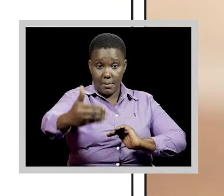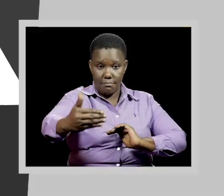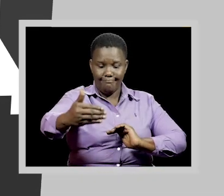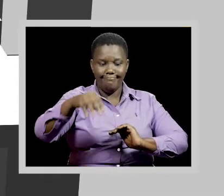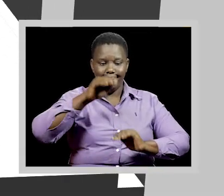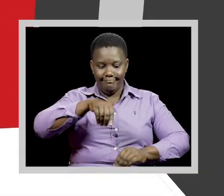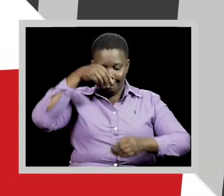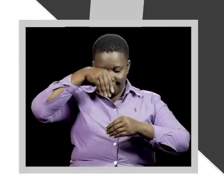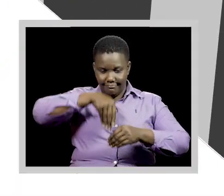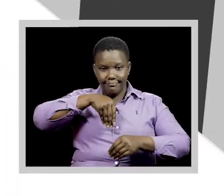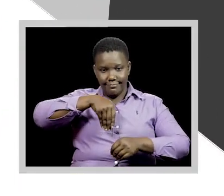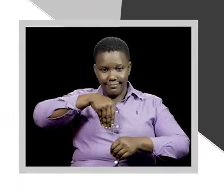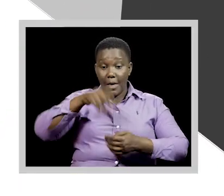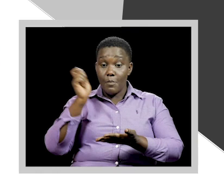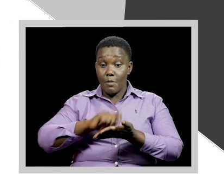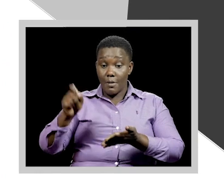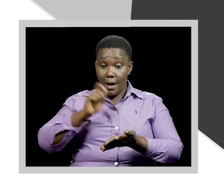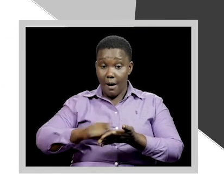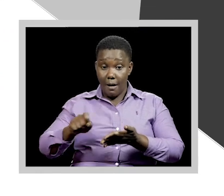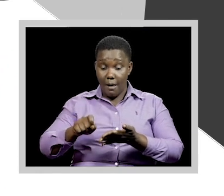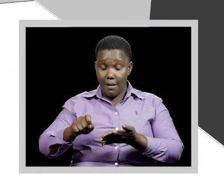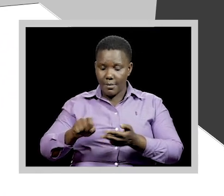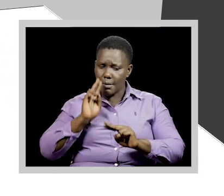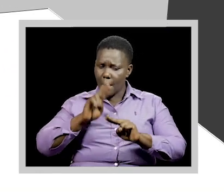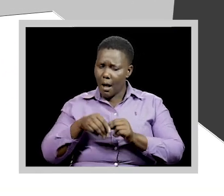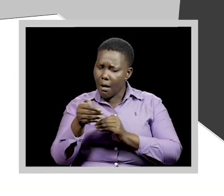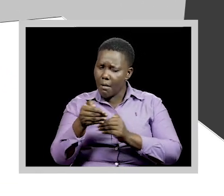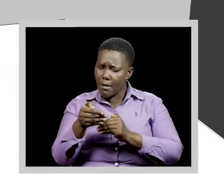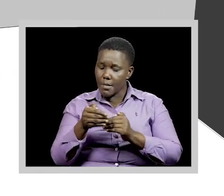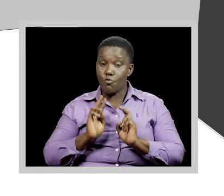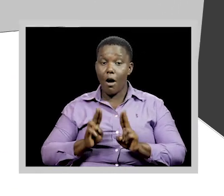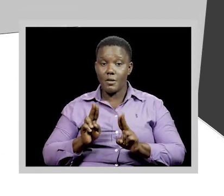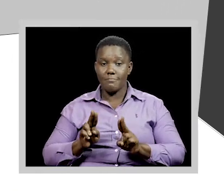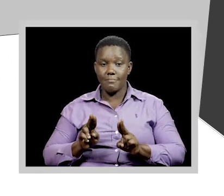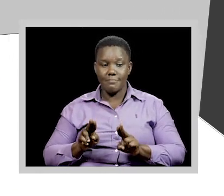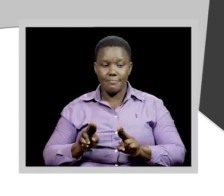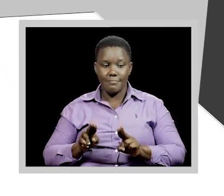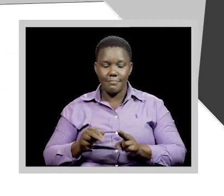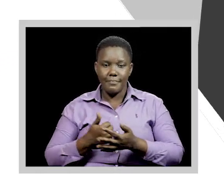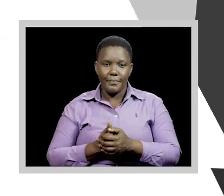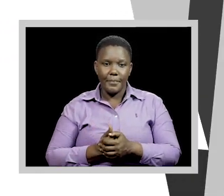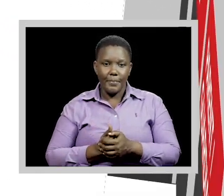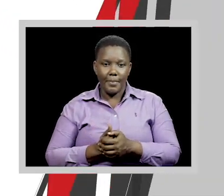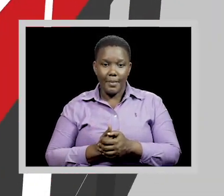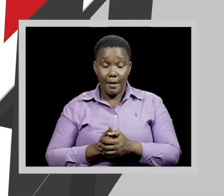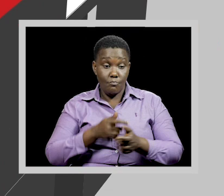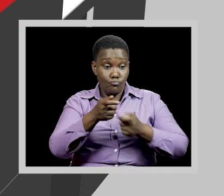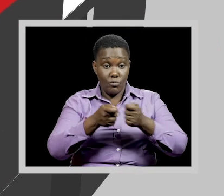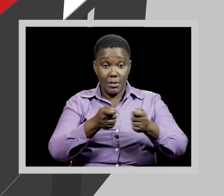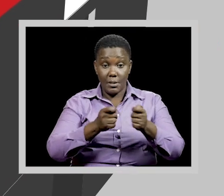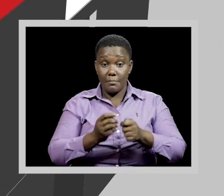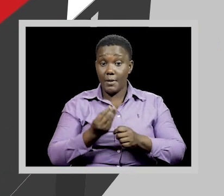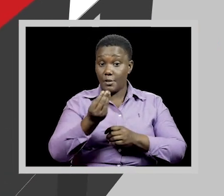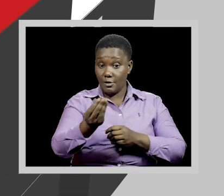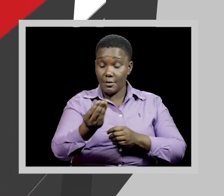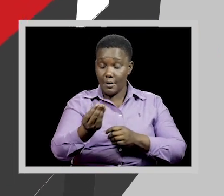the table and the court clerk shall sit close to the magistrate. The public